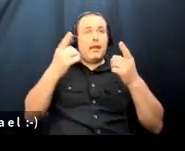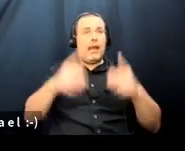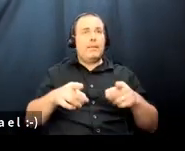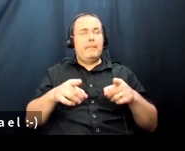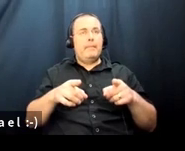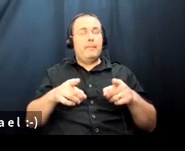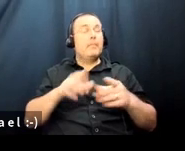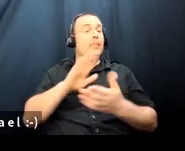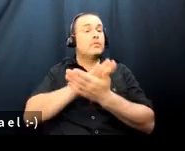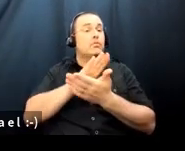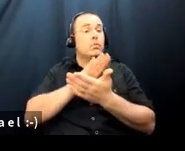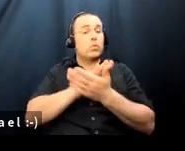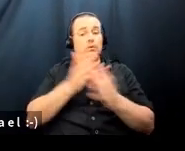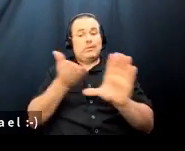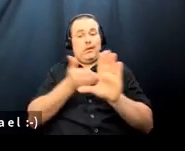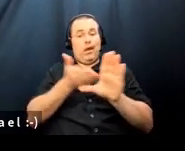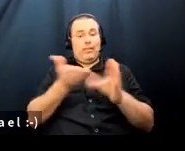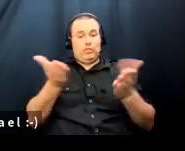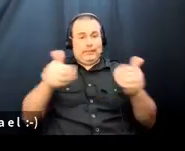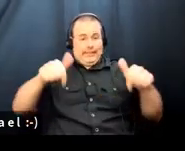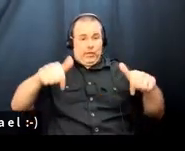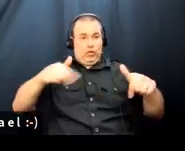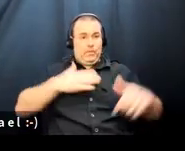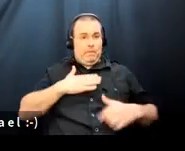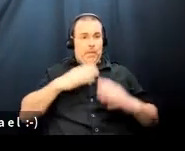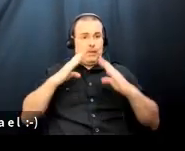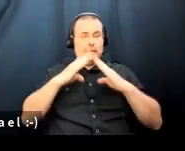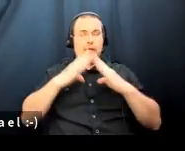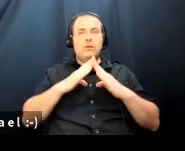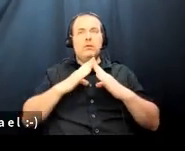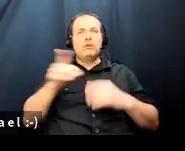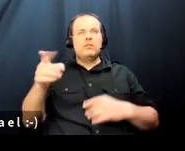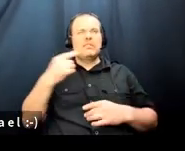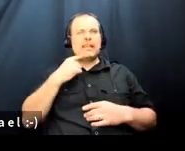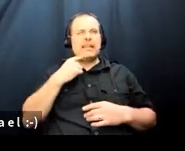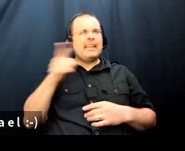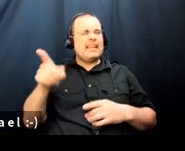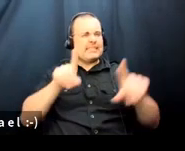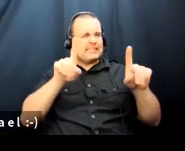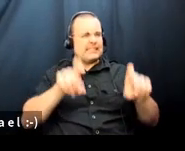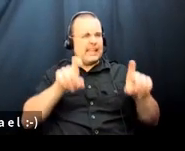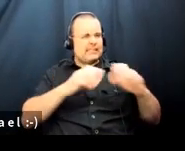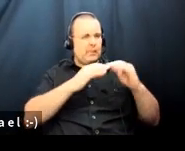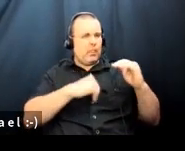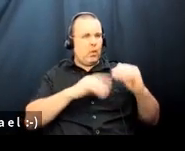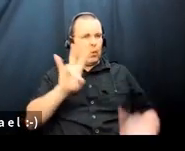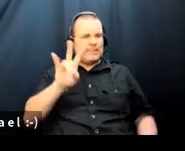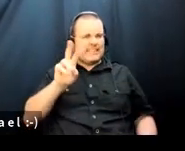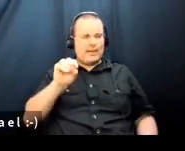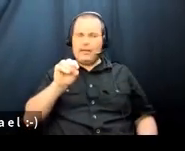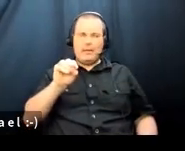the school psychologist here in my town said, he's testing below 70, but don't believe it. He's way smarter than